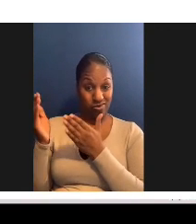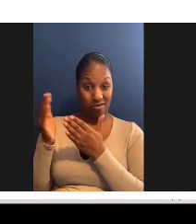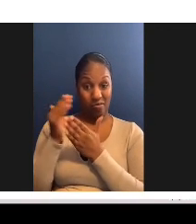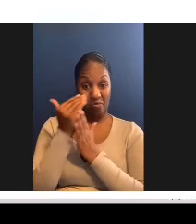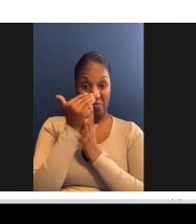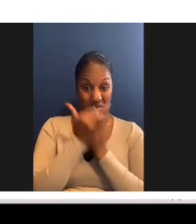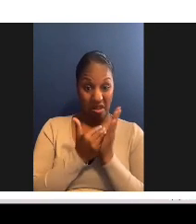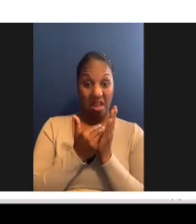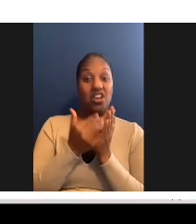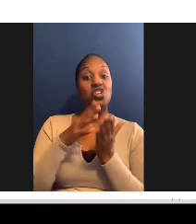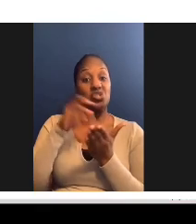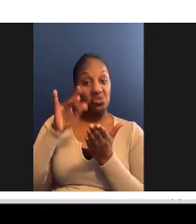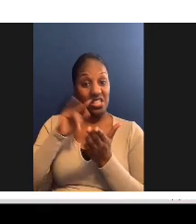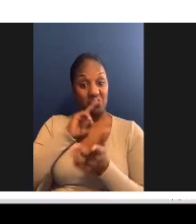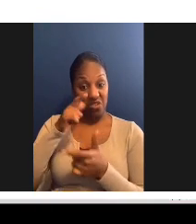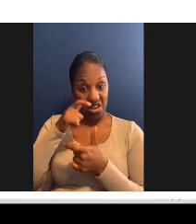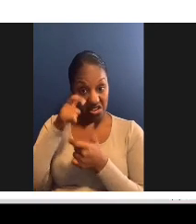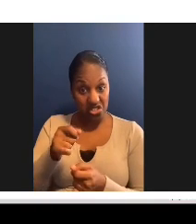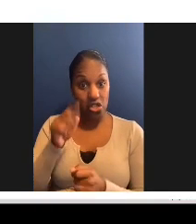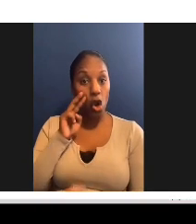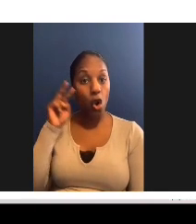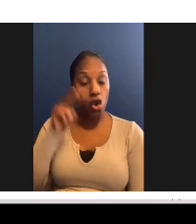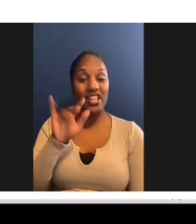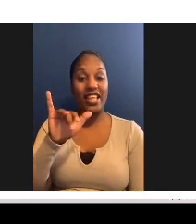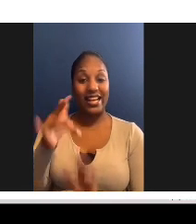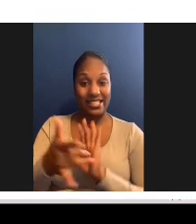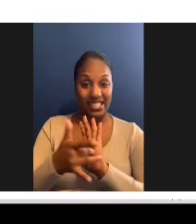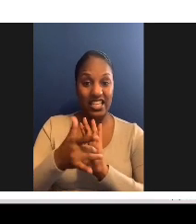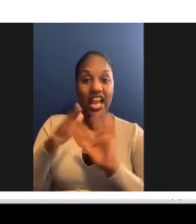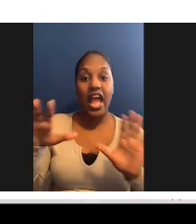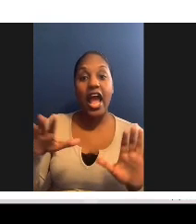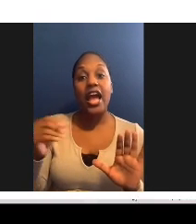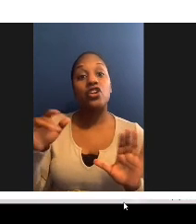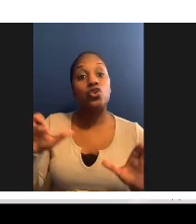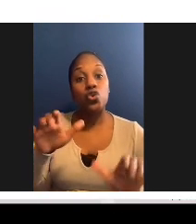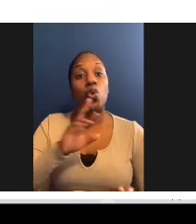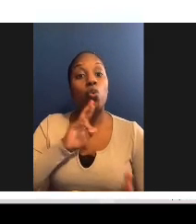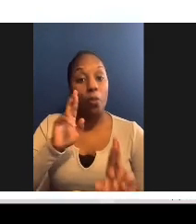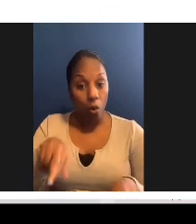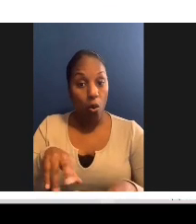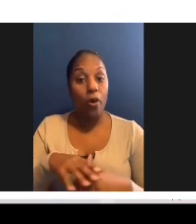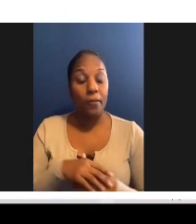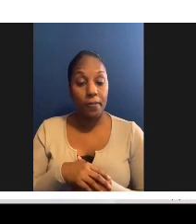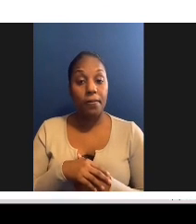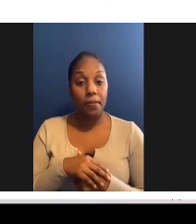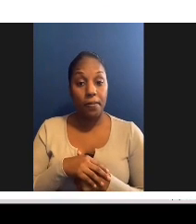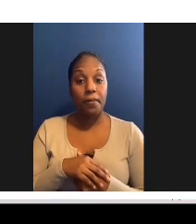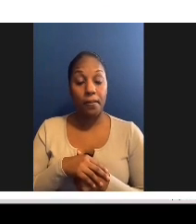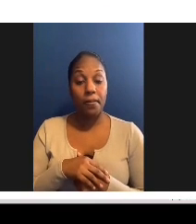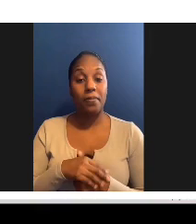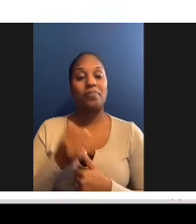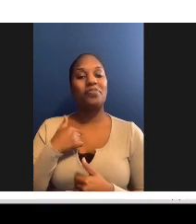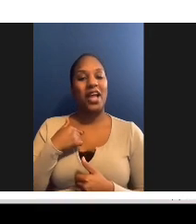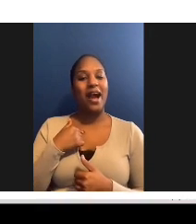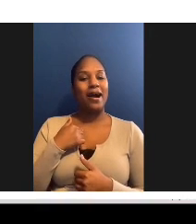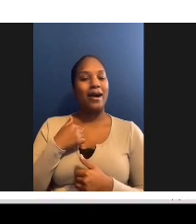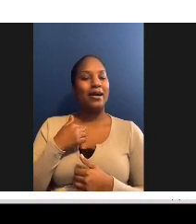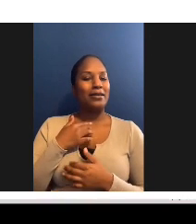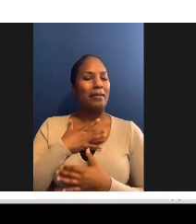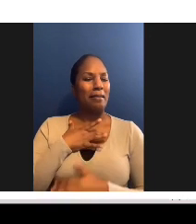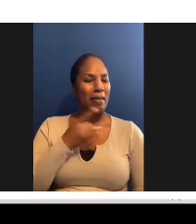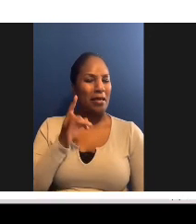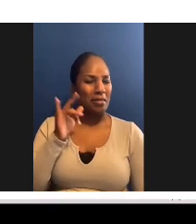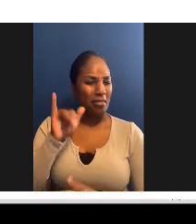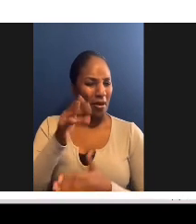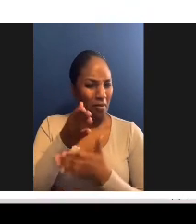in that could look up some of this technology, possibly do a report or something. I like the part up here on the skills part where it